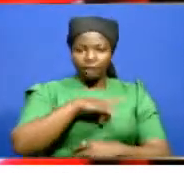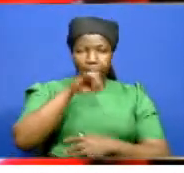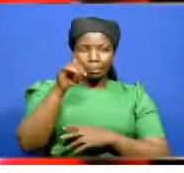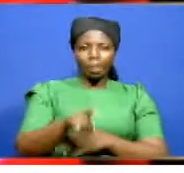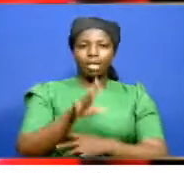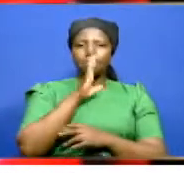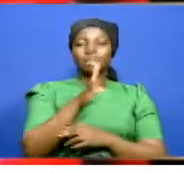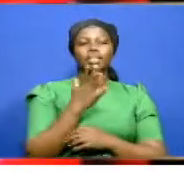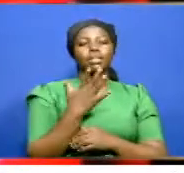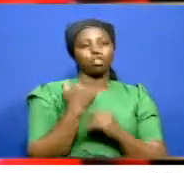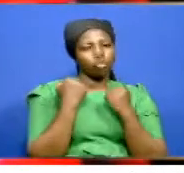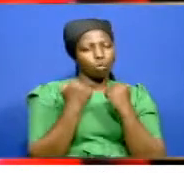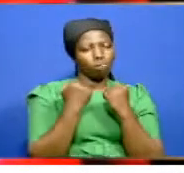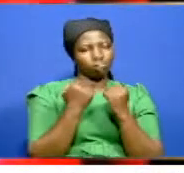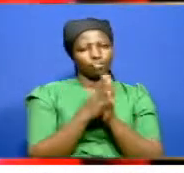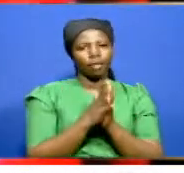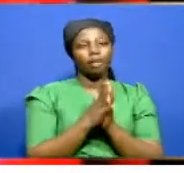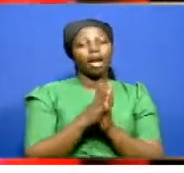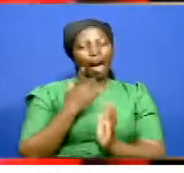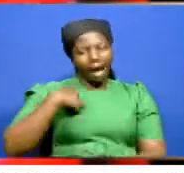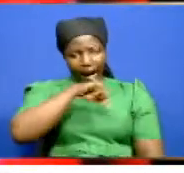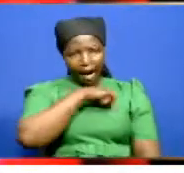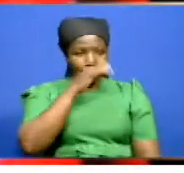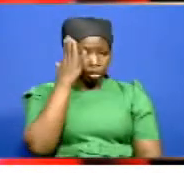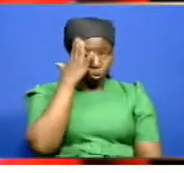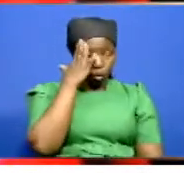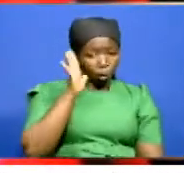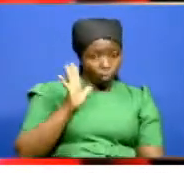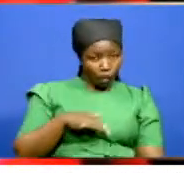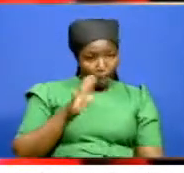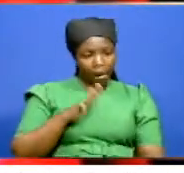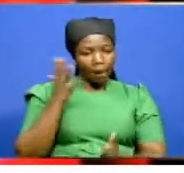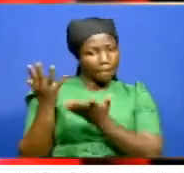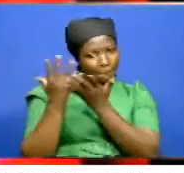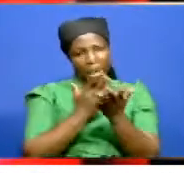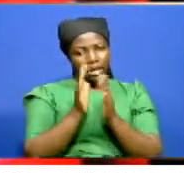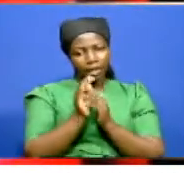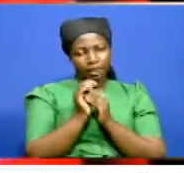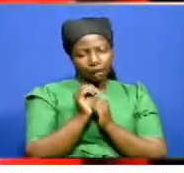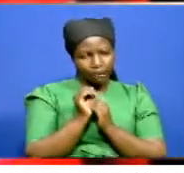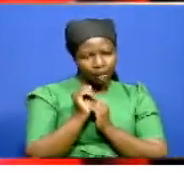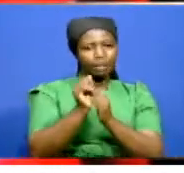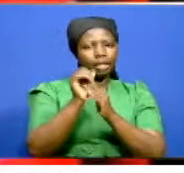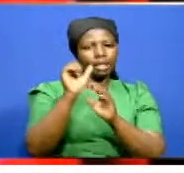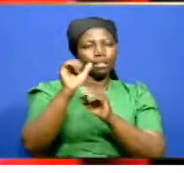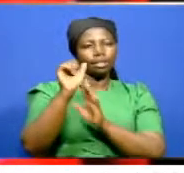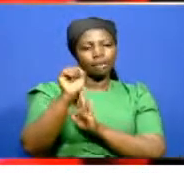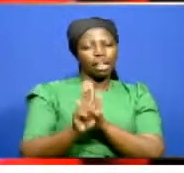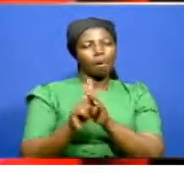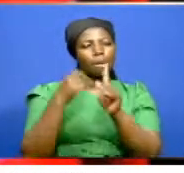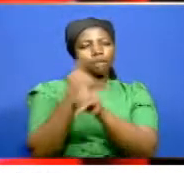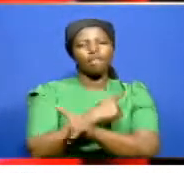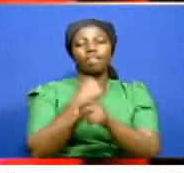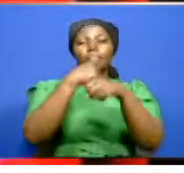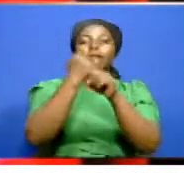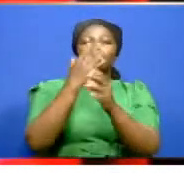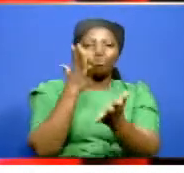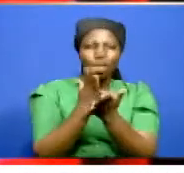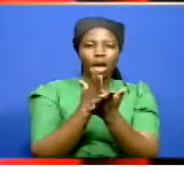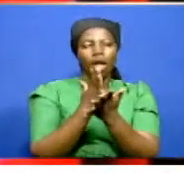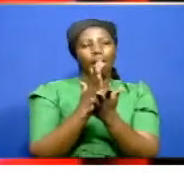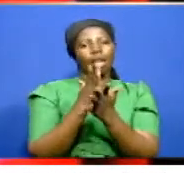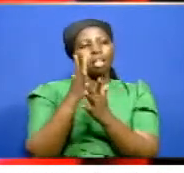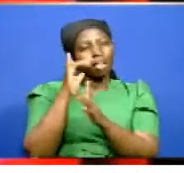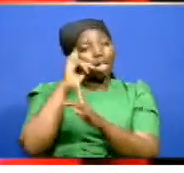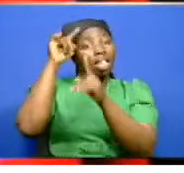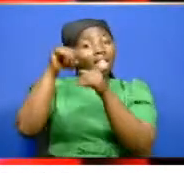in a big way. We know that women can bring a difference in leadership, by ensuring that the needs and